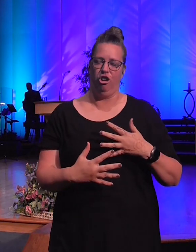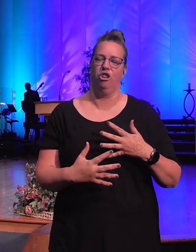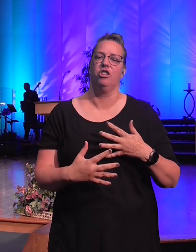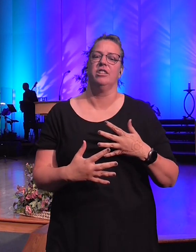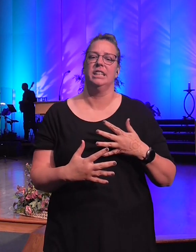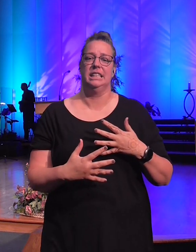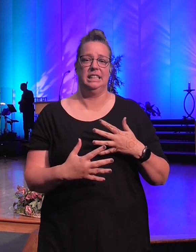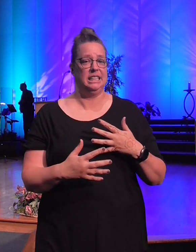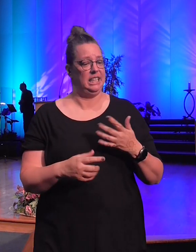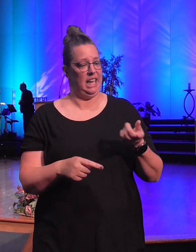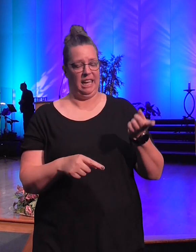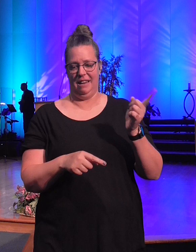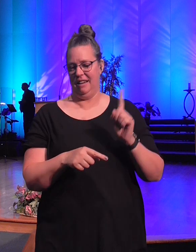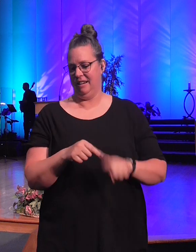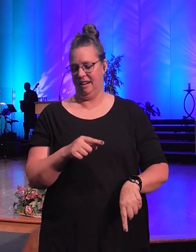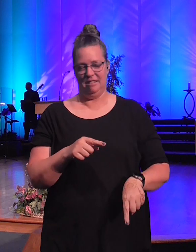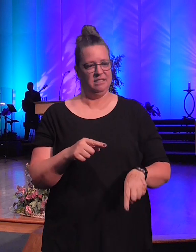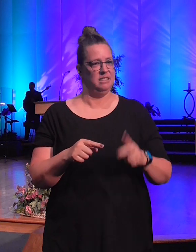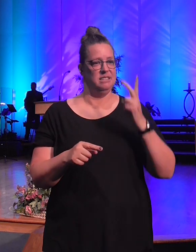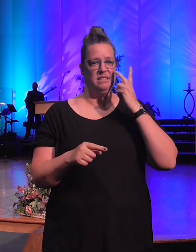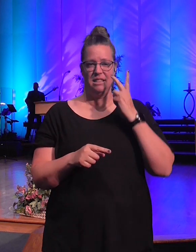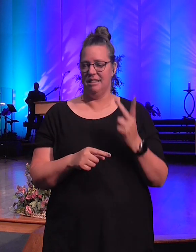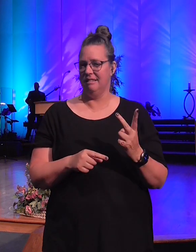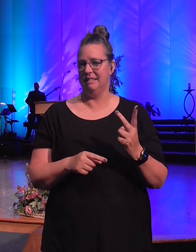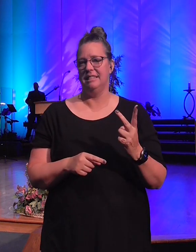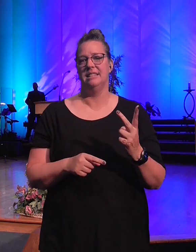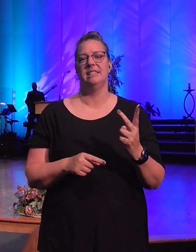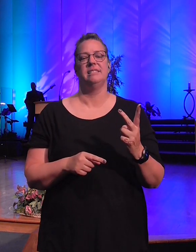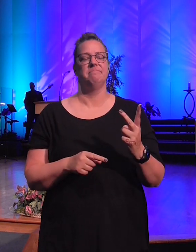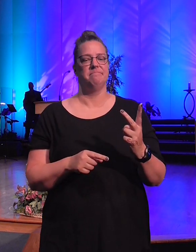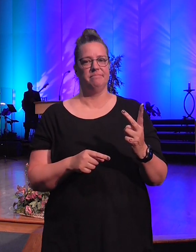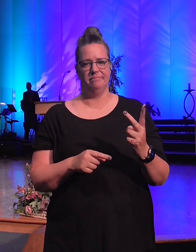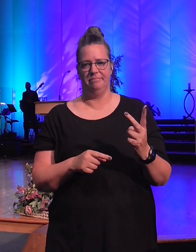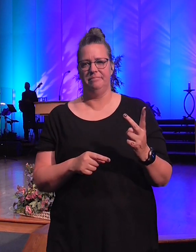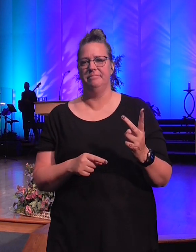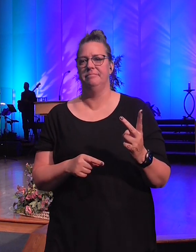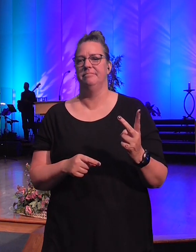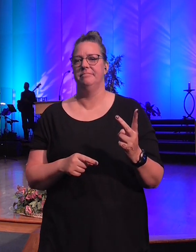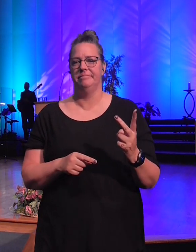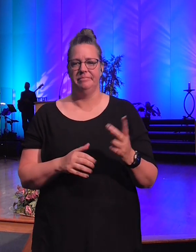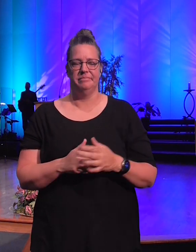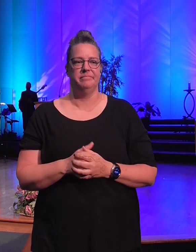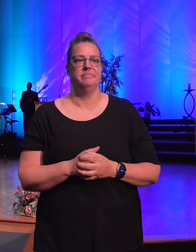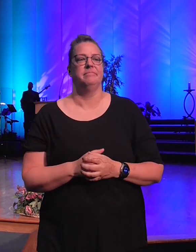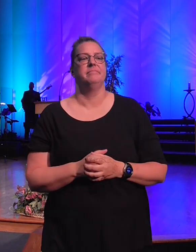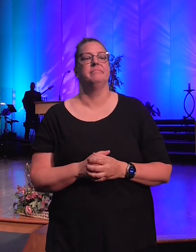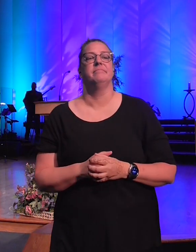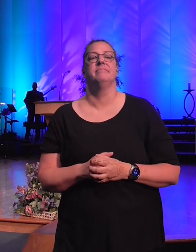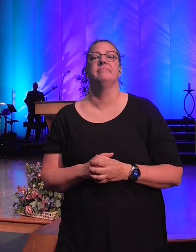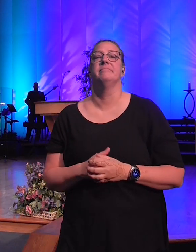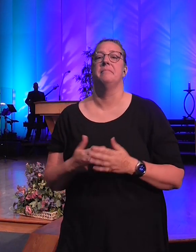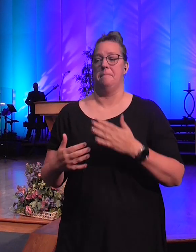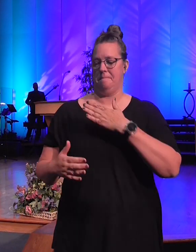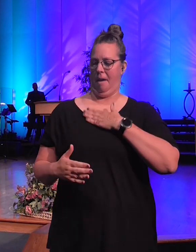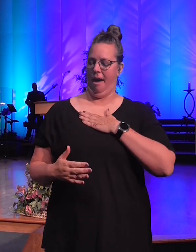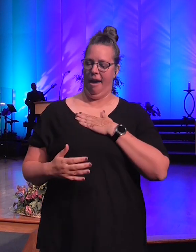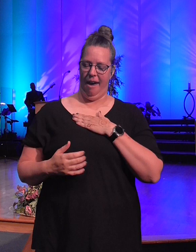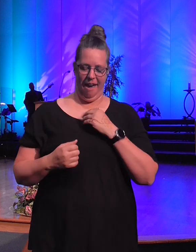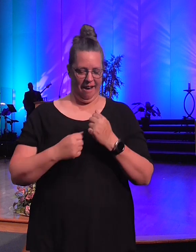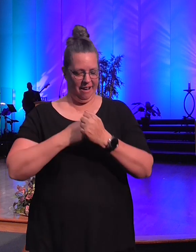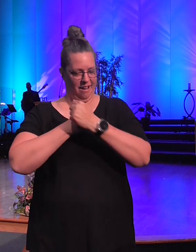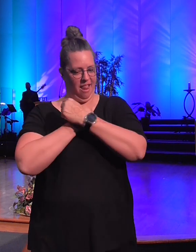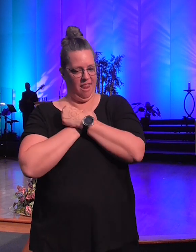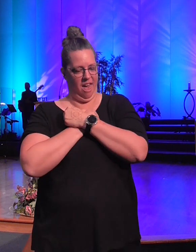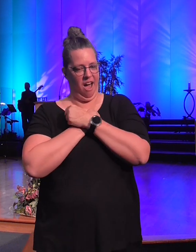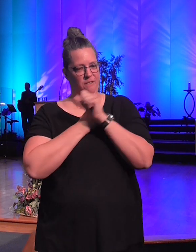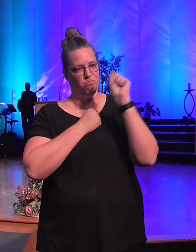and you can no longer see, just let my love throw